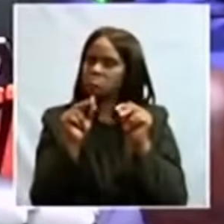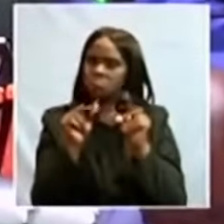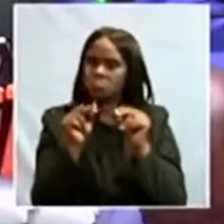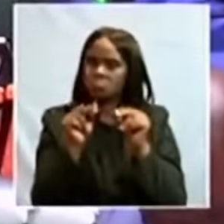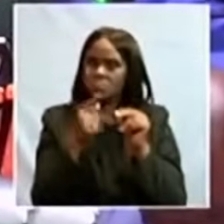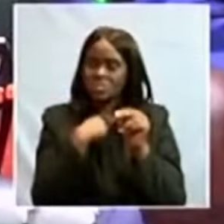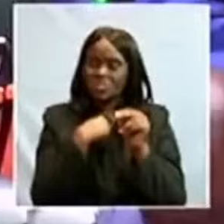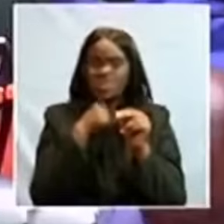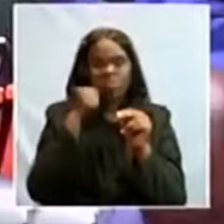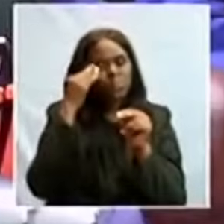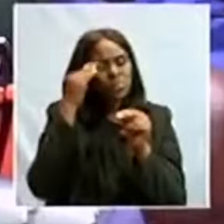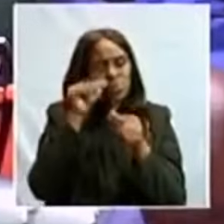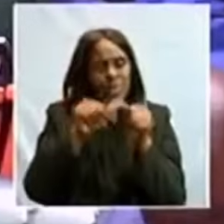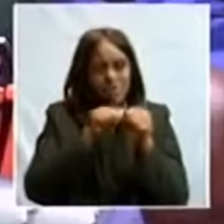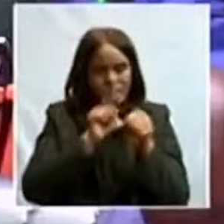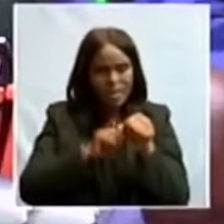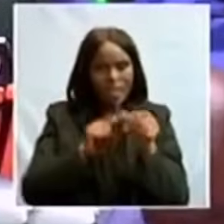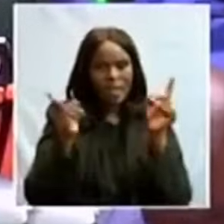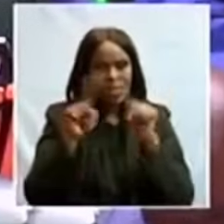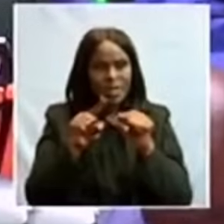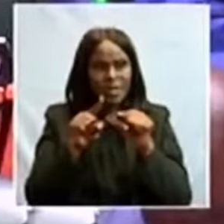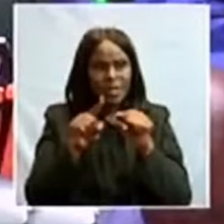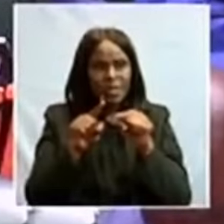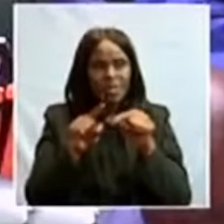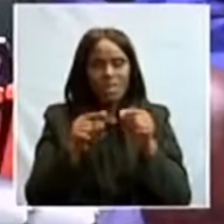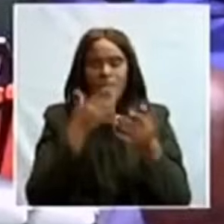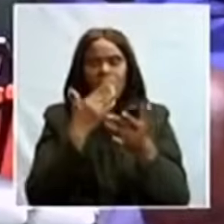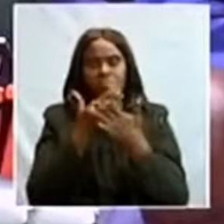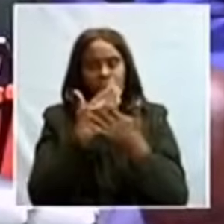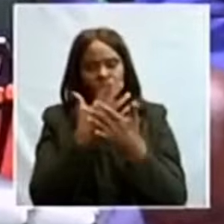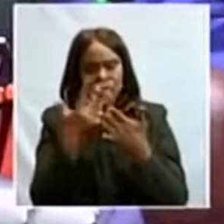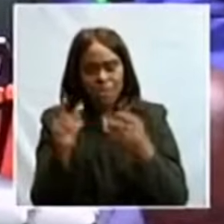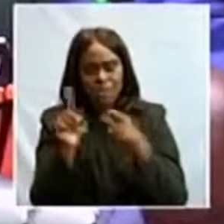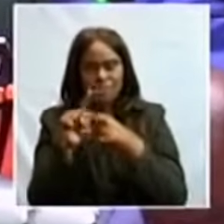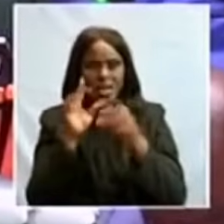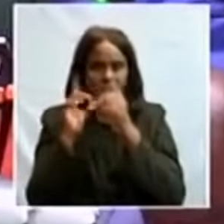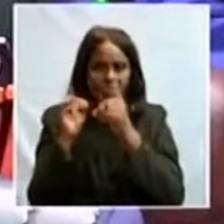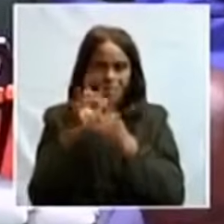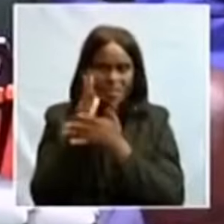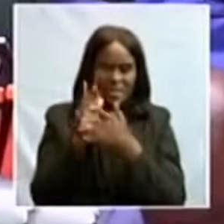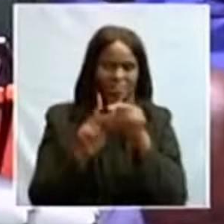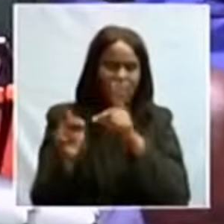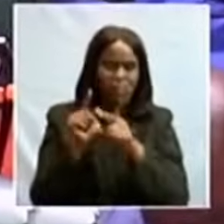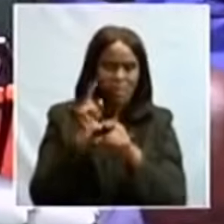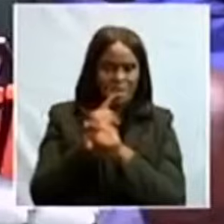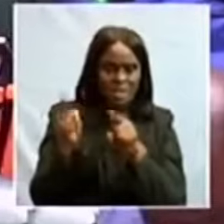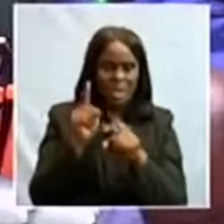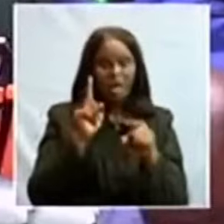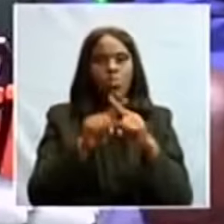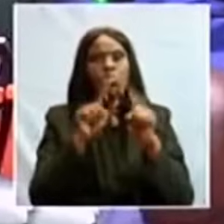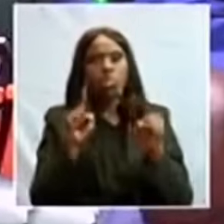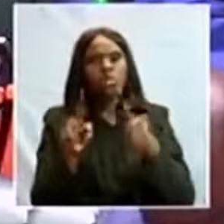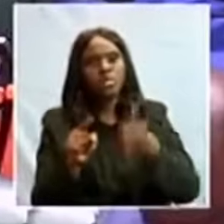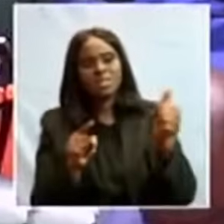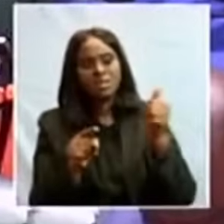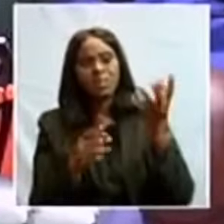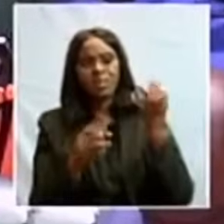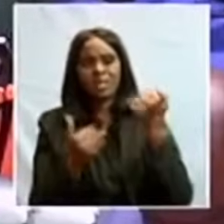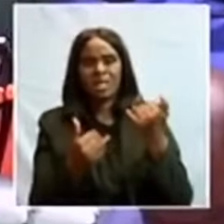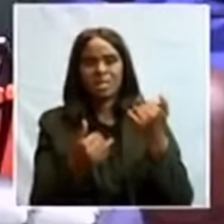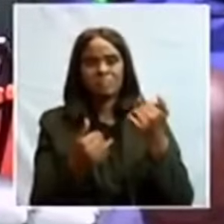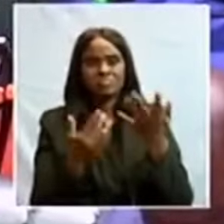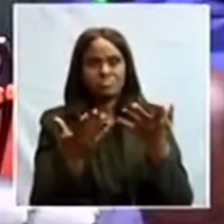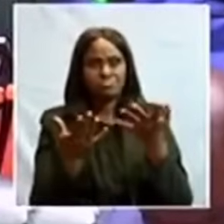I don't know why every time when a noble thing is being debated, some people deliberately would want